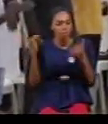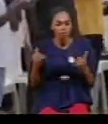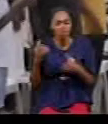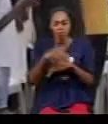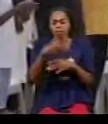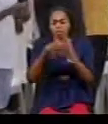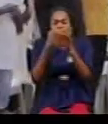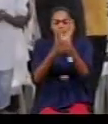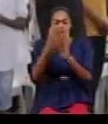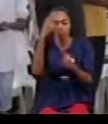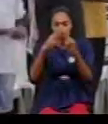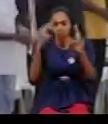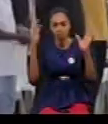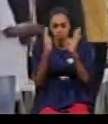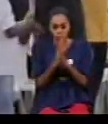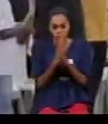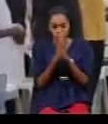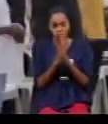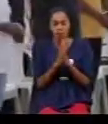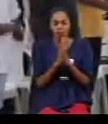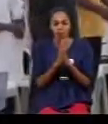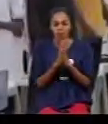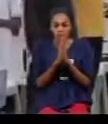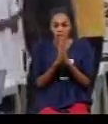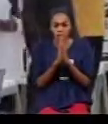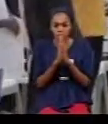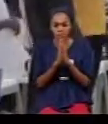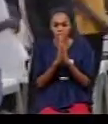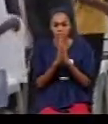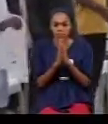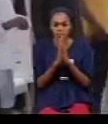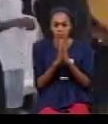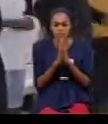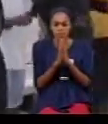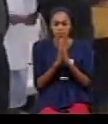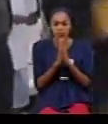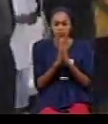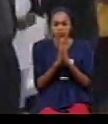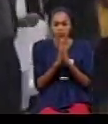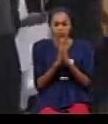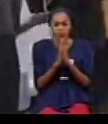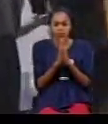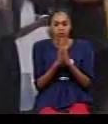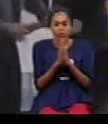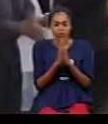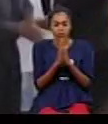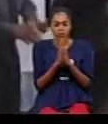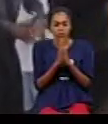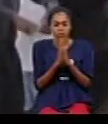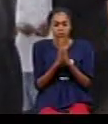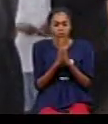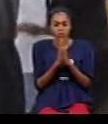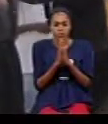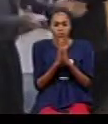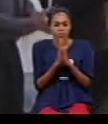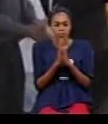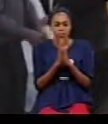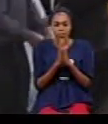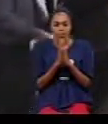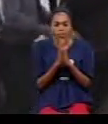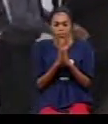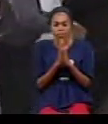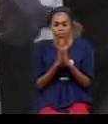everywhere tonight, online, audience, here in